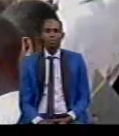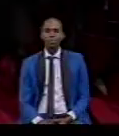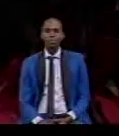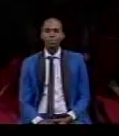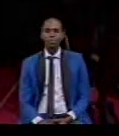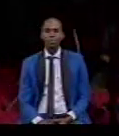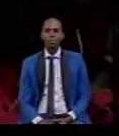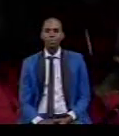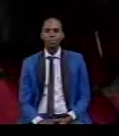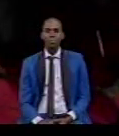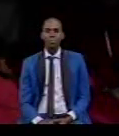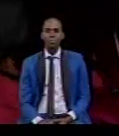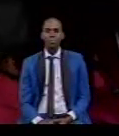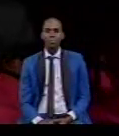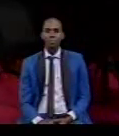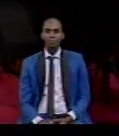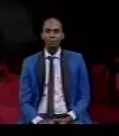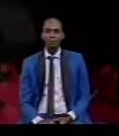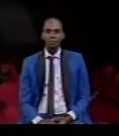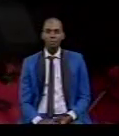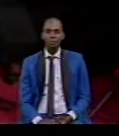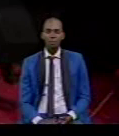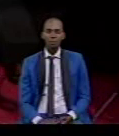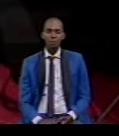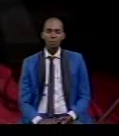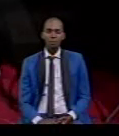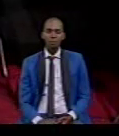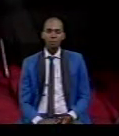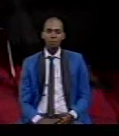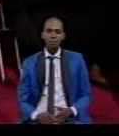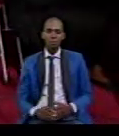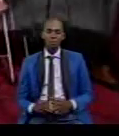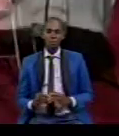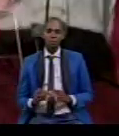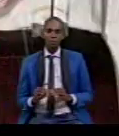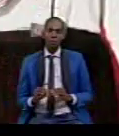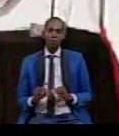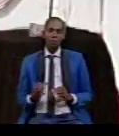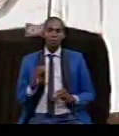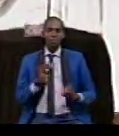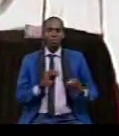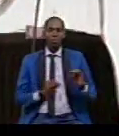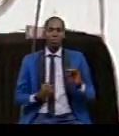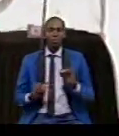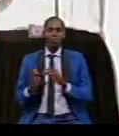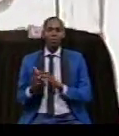Beware lest any man spoil you. You know,